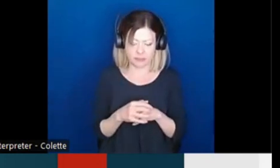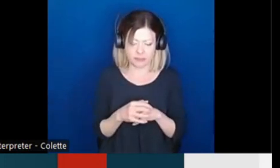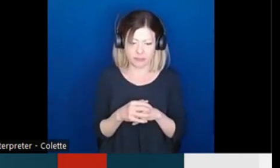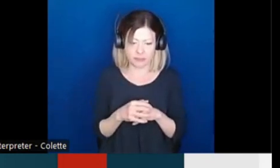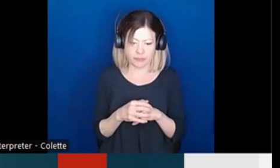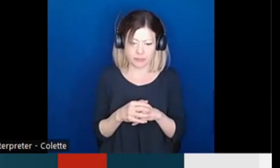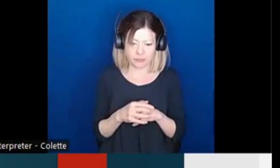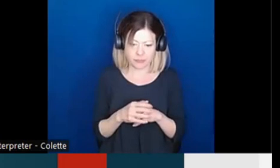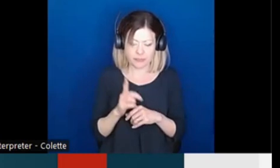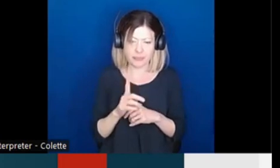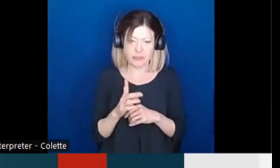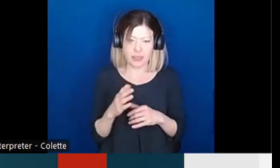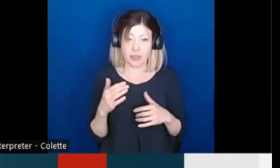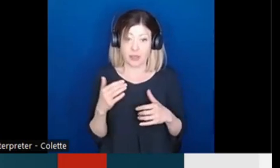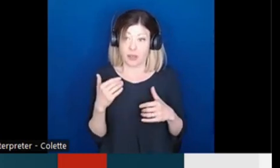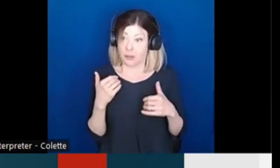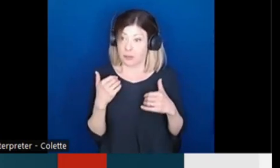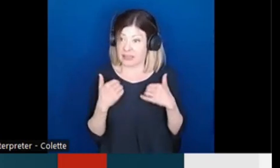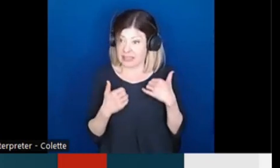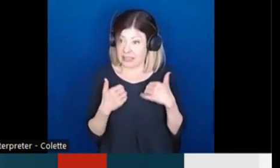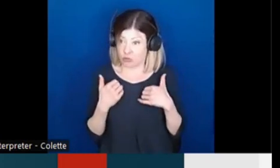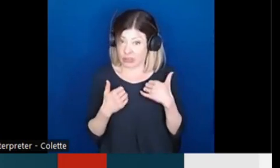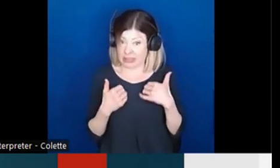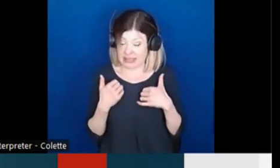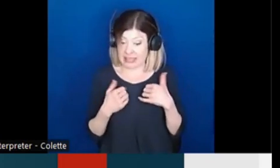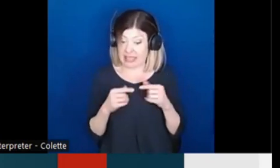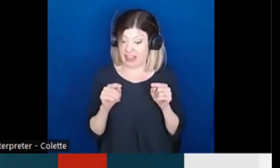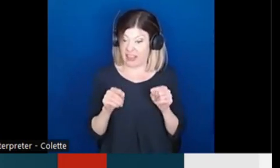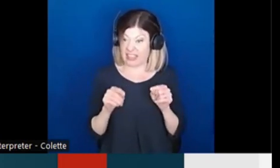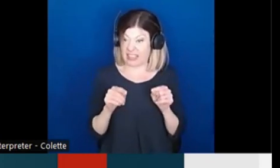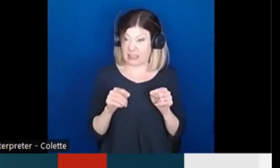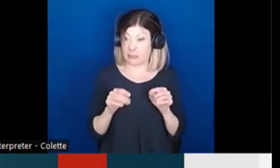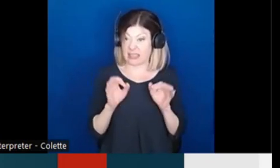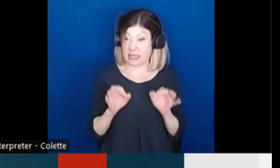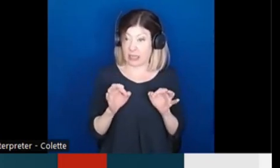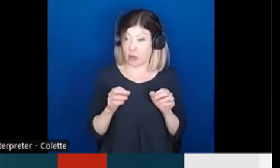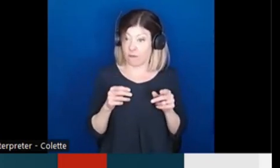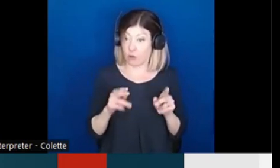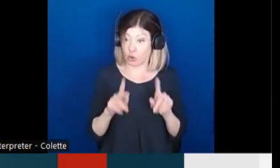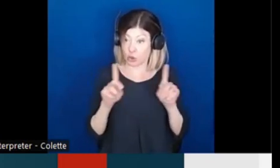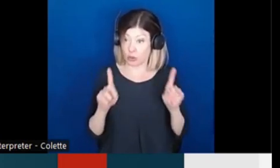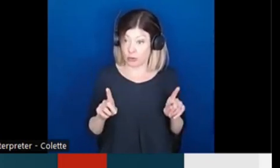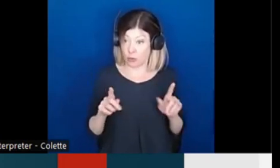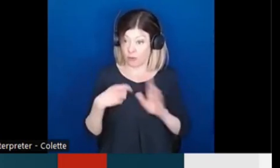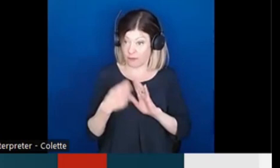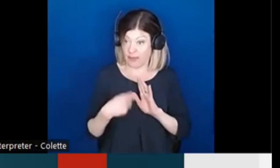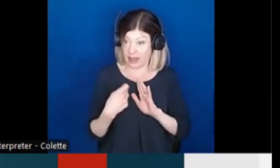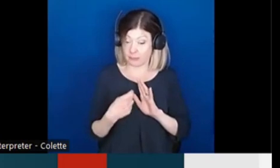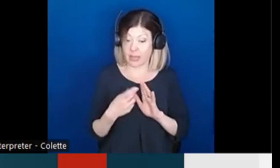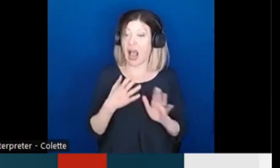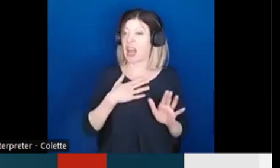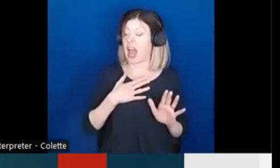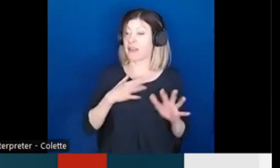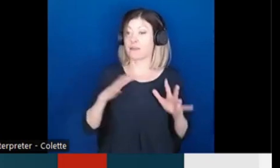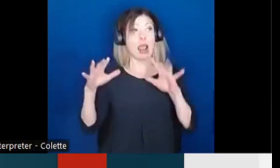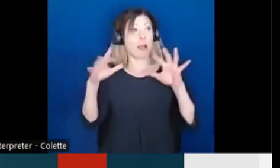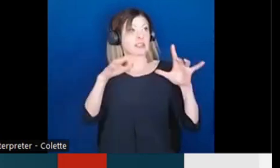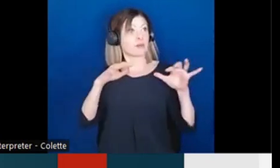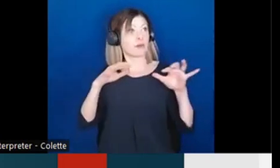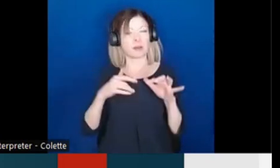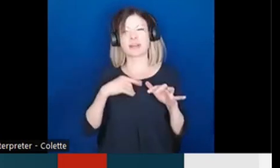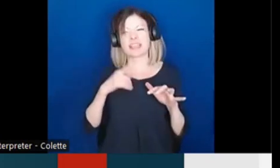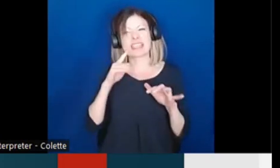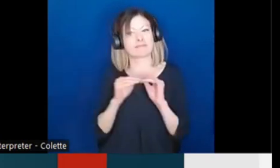in the earlier versions, well, I really actually like this. It's very atmospheric, though not that close to the story. I think this was made in the 1940s, I